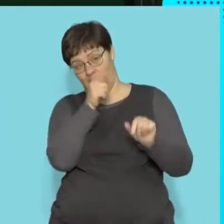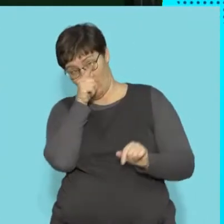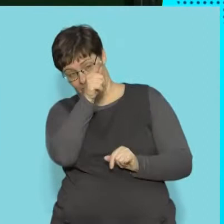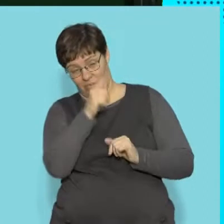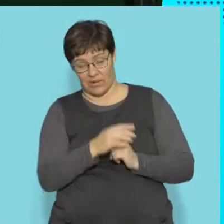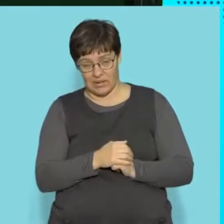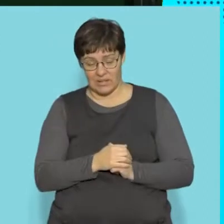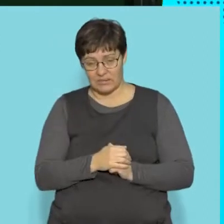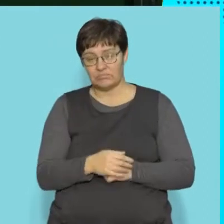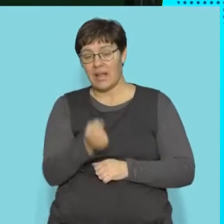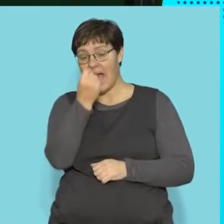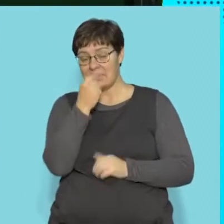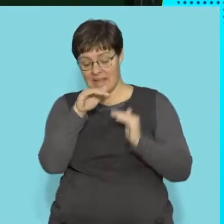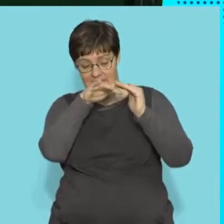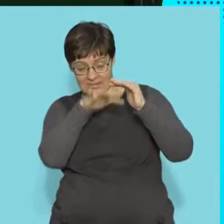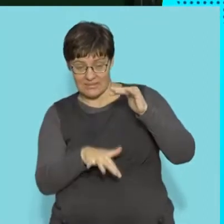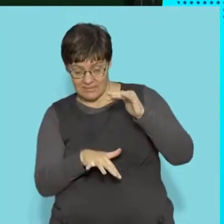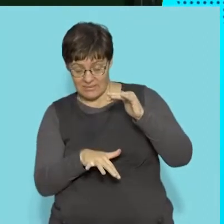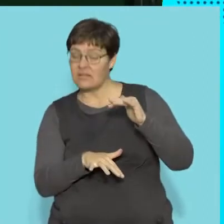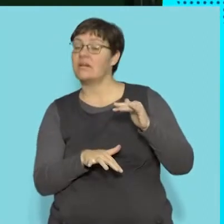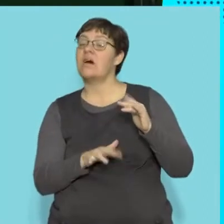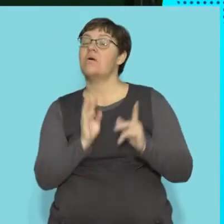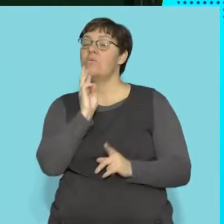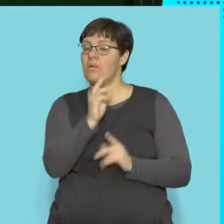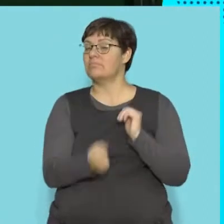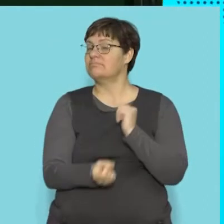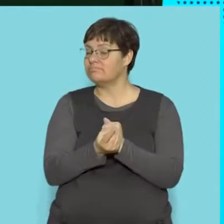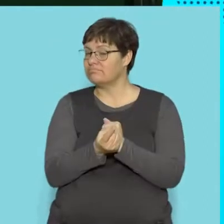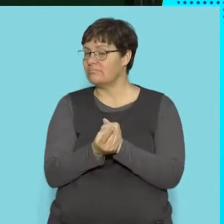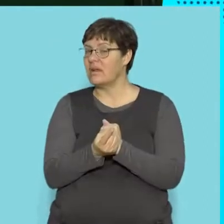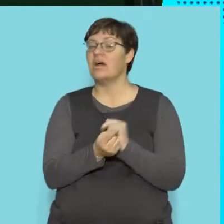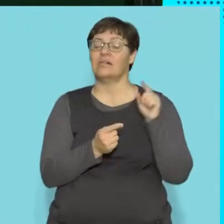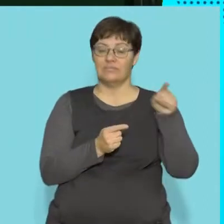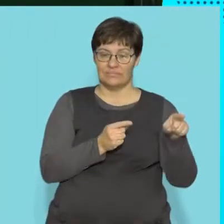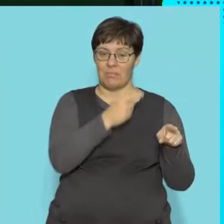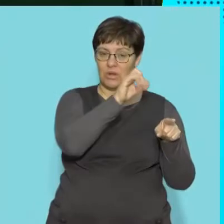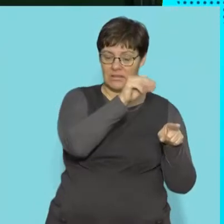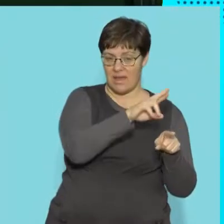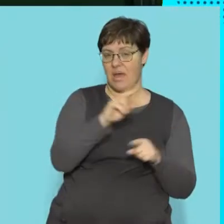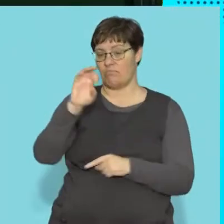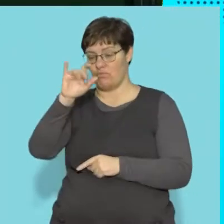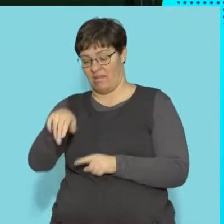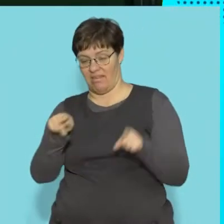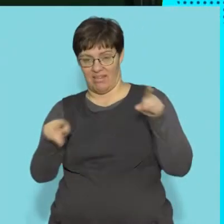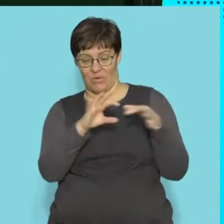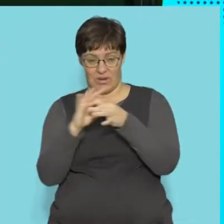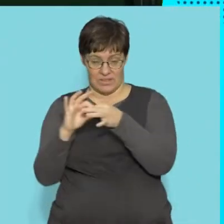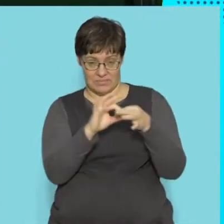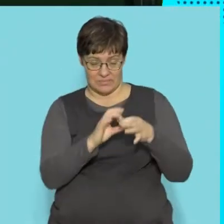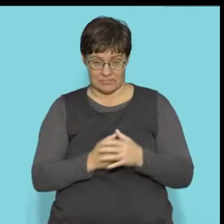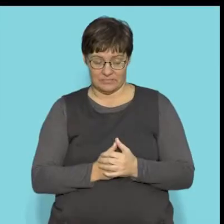paragraph. We understand that the rest of the paragraph is going to be about predator-prey relationships.